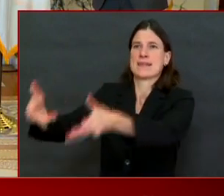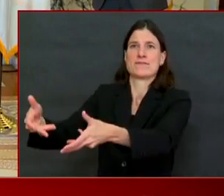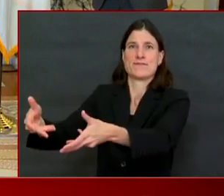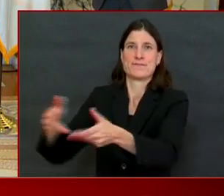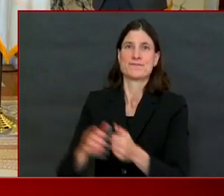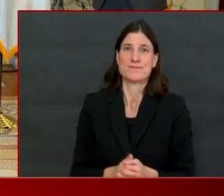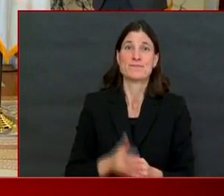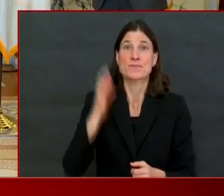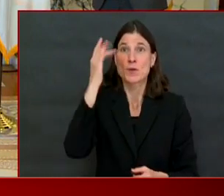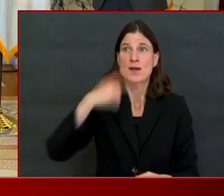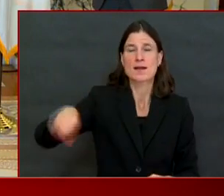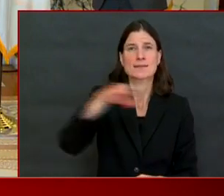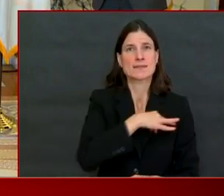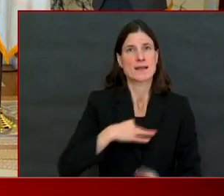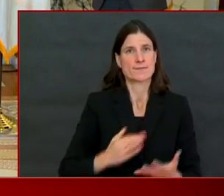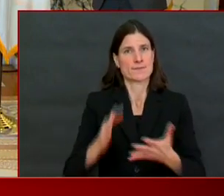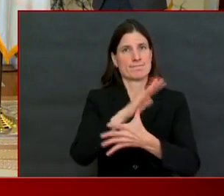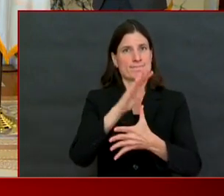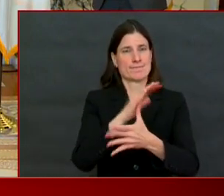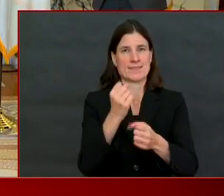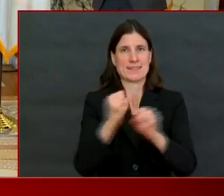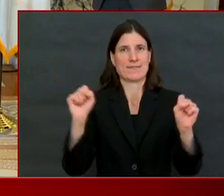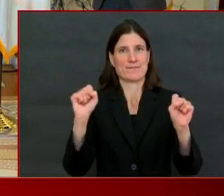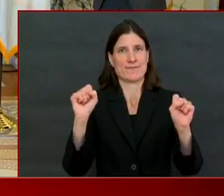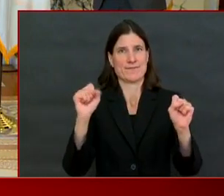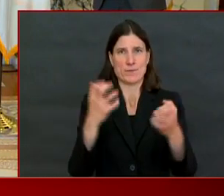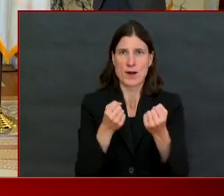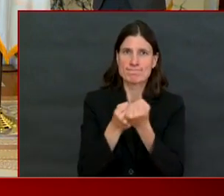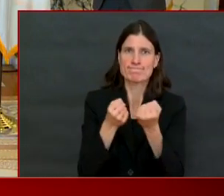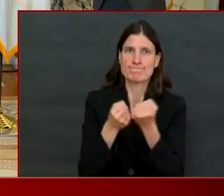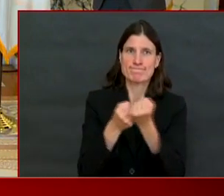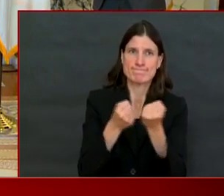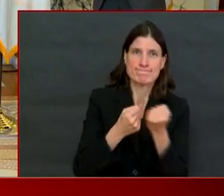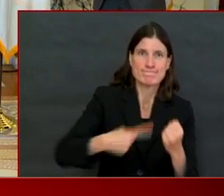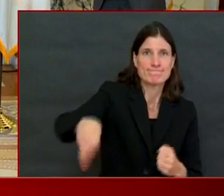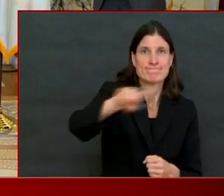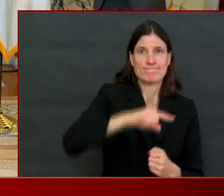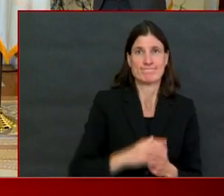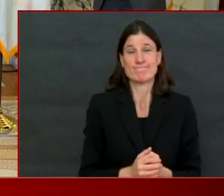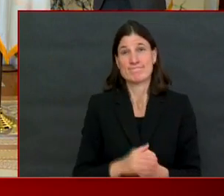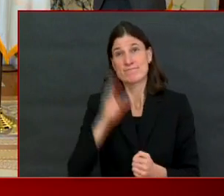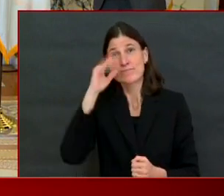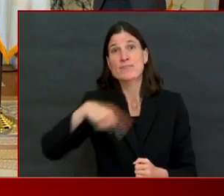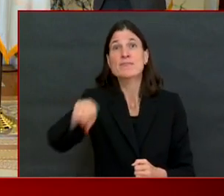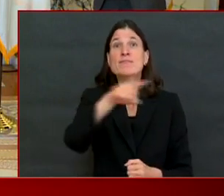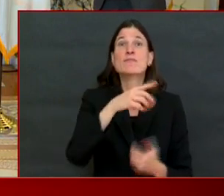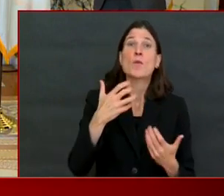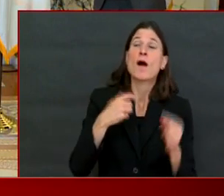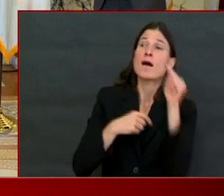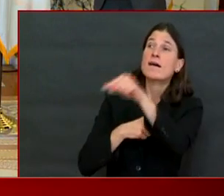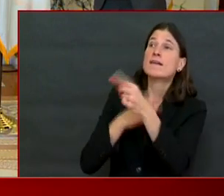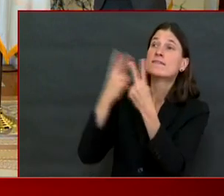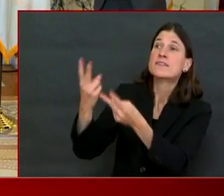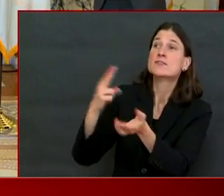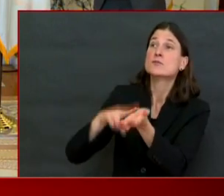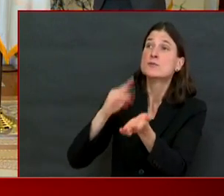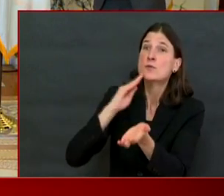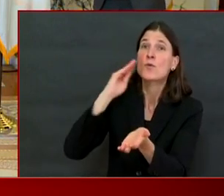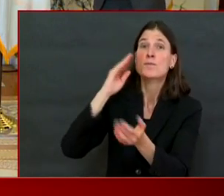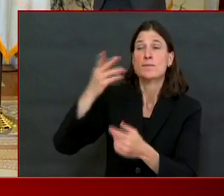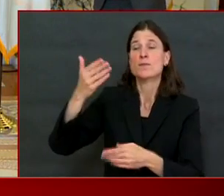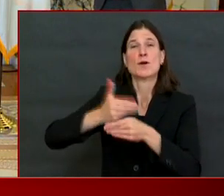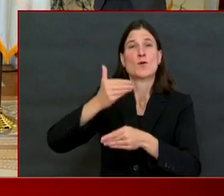We really need families to be supporting them right now as they're supporting your family members. We all know that congregate